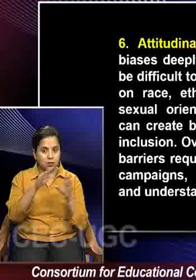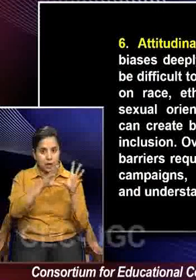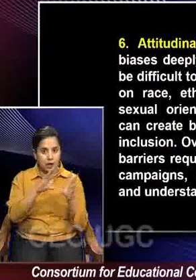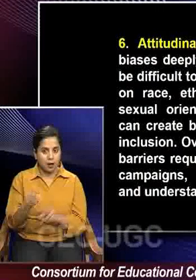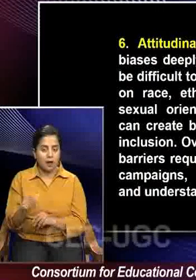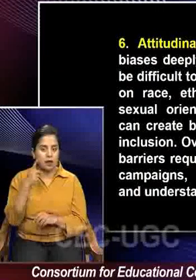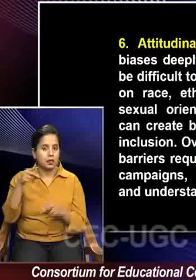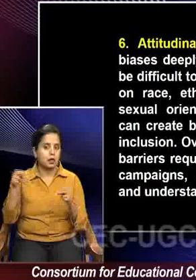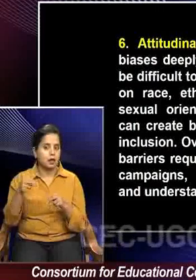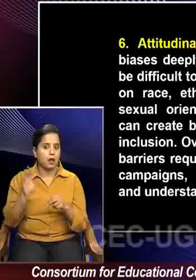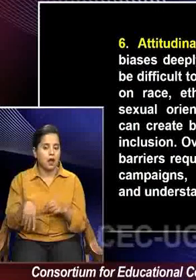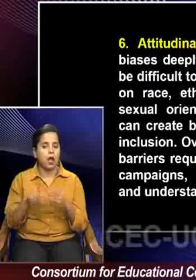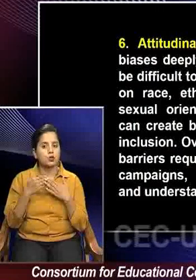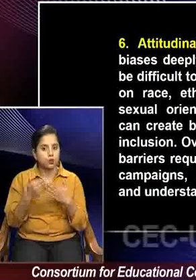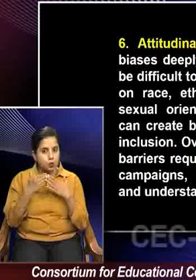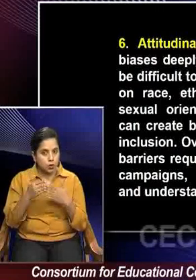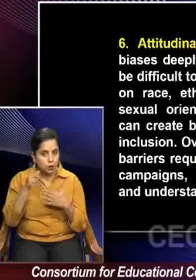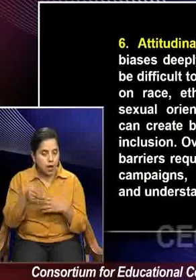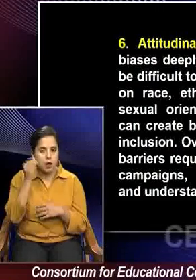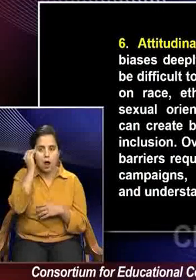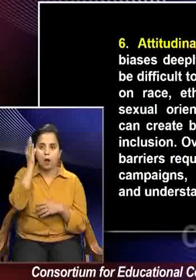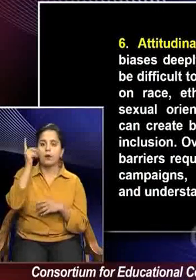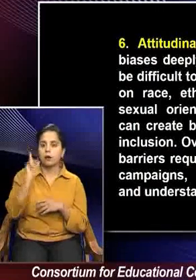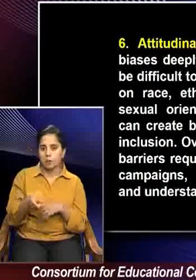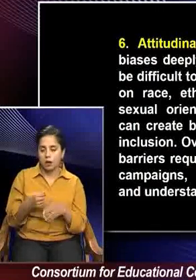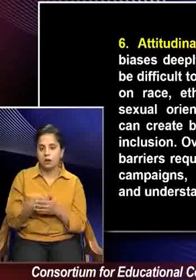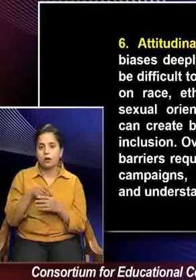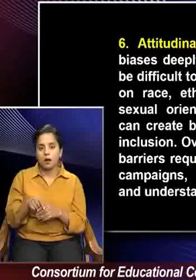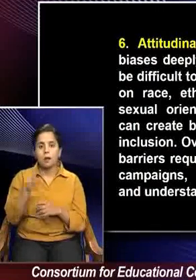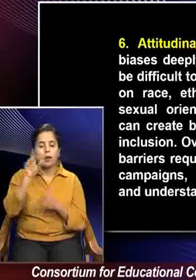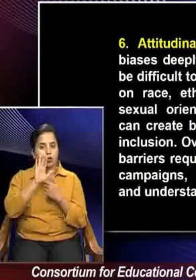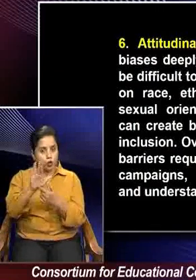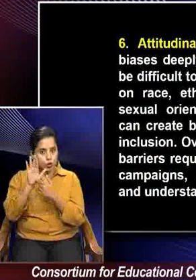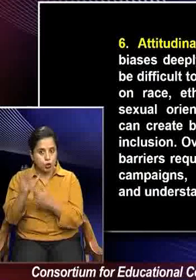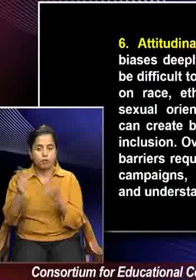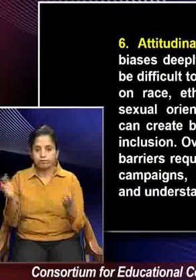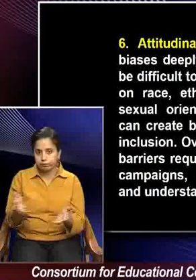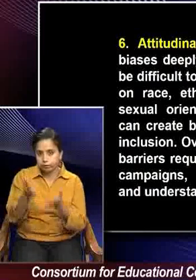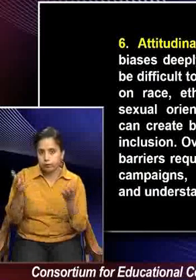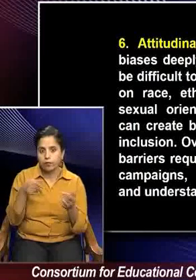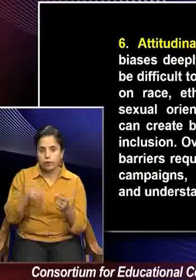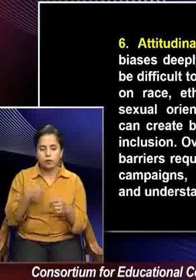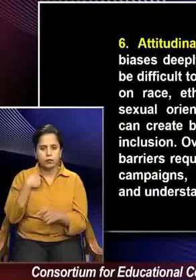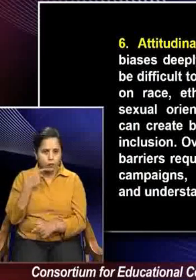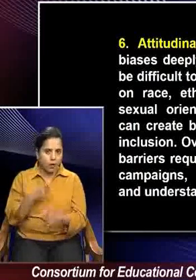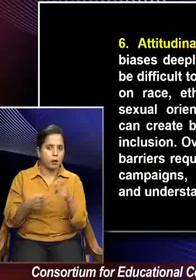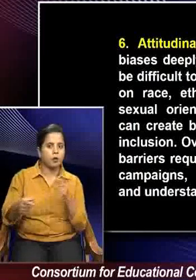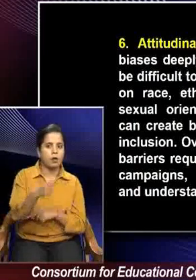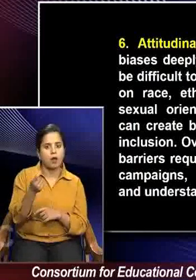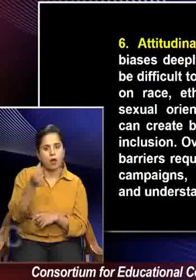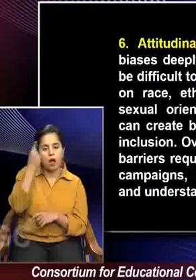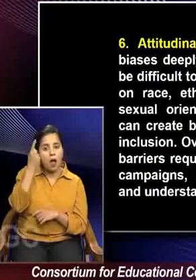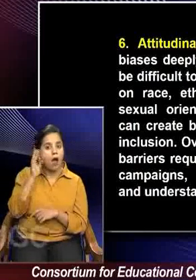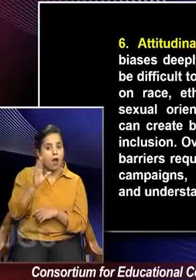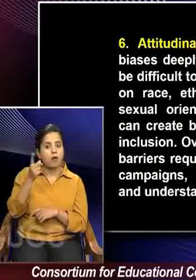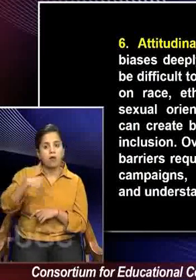requires the education, awareness, campaigns and promoting empathy and